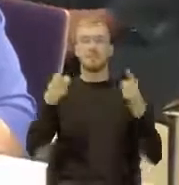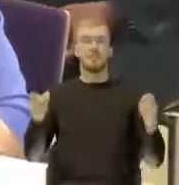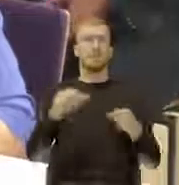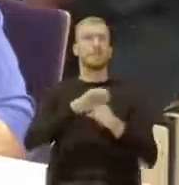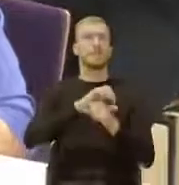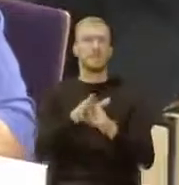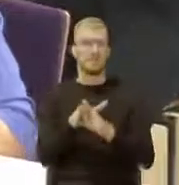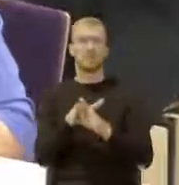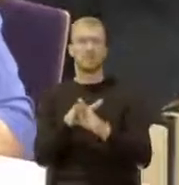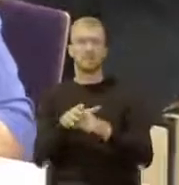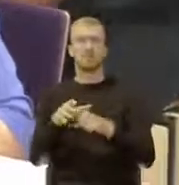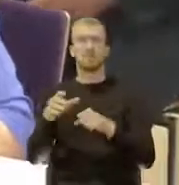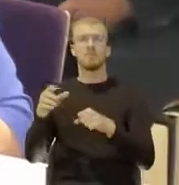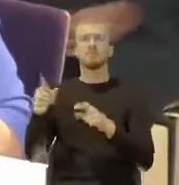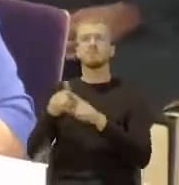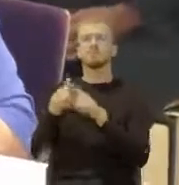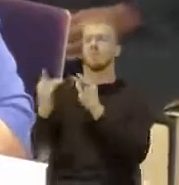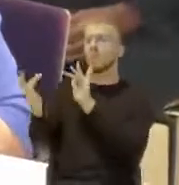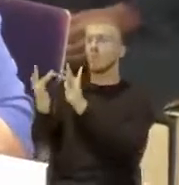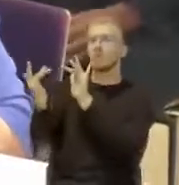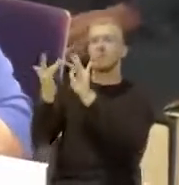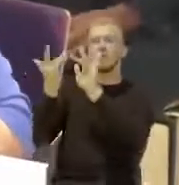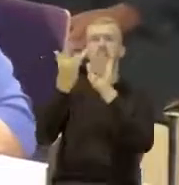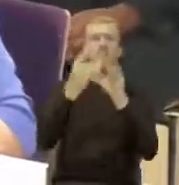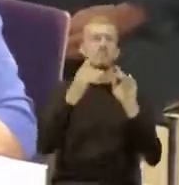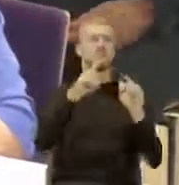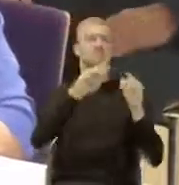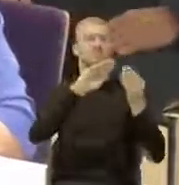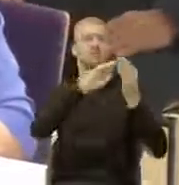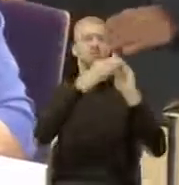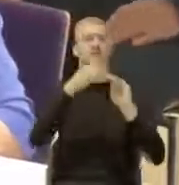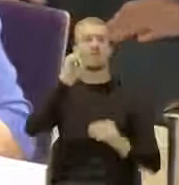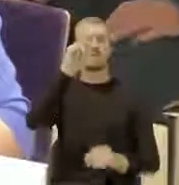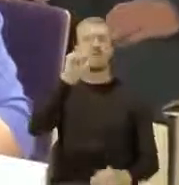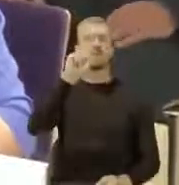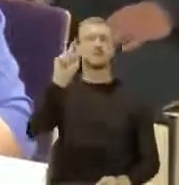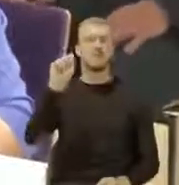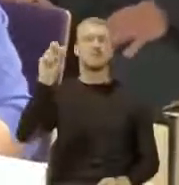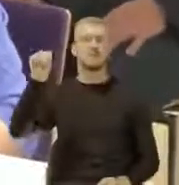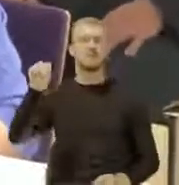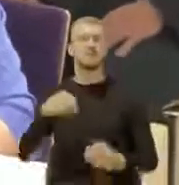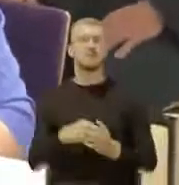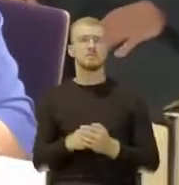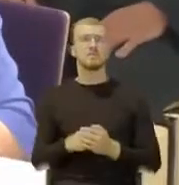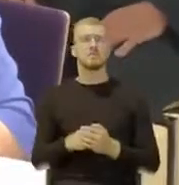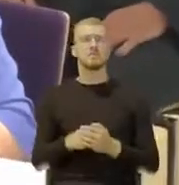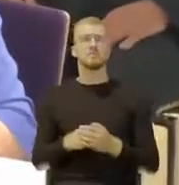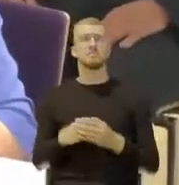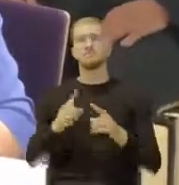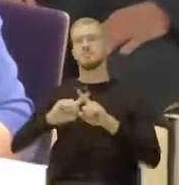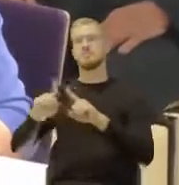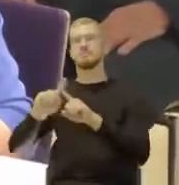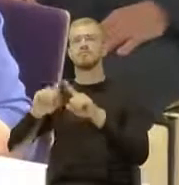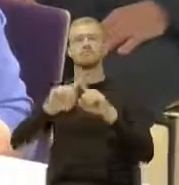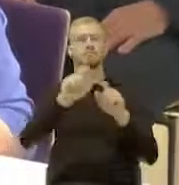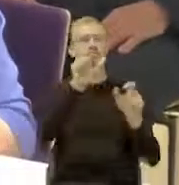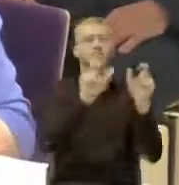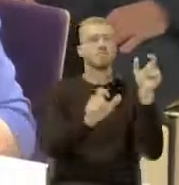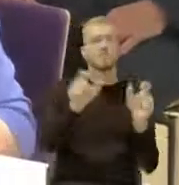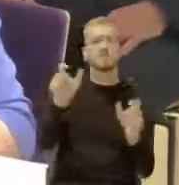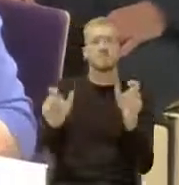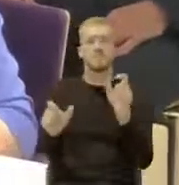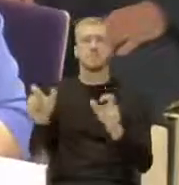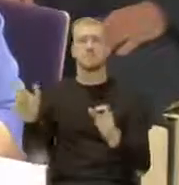most multi-ethnic and multi-religious cities where people more than 150 nationalities